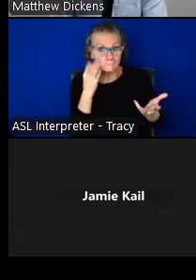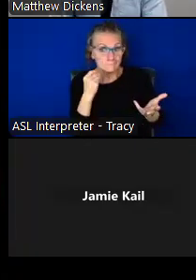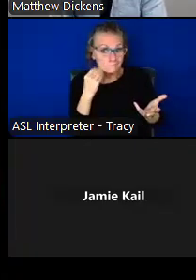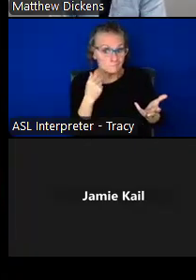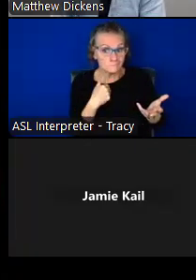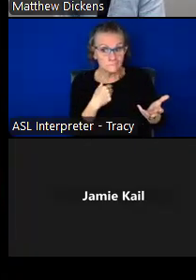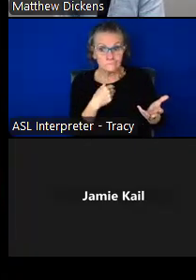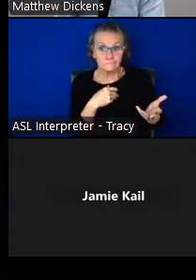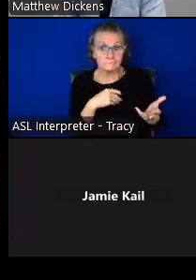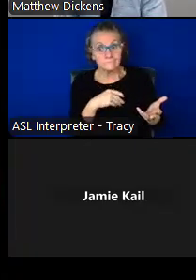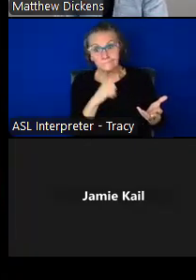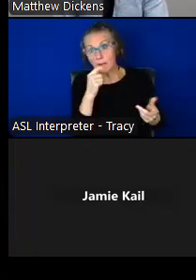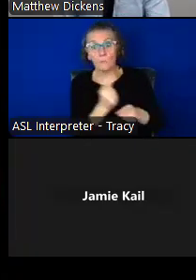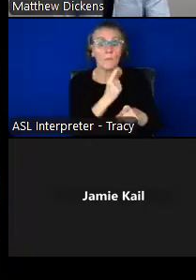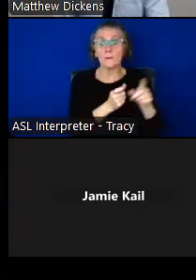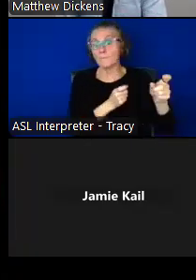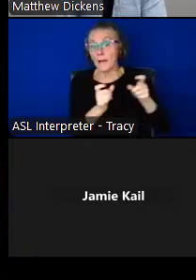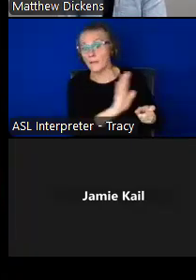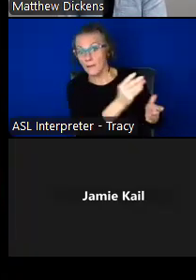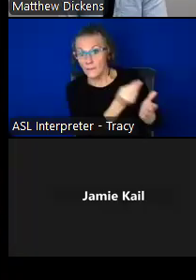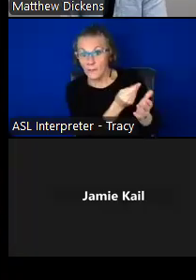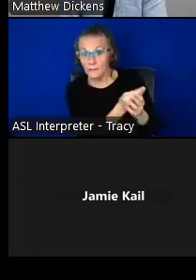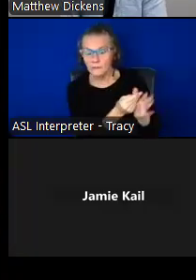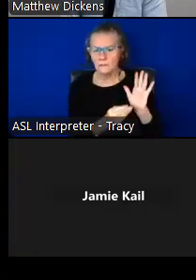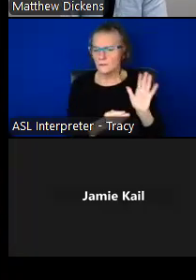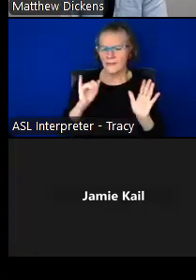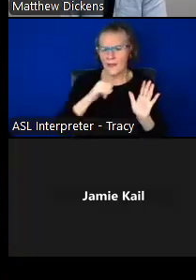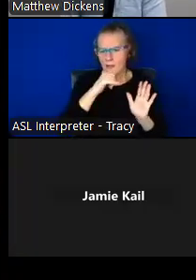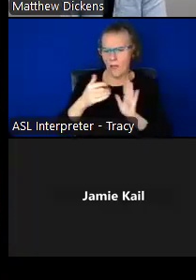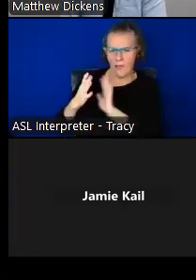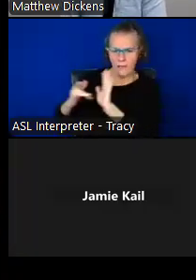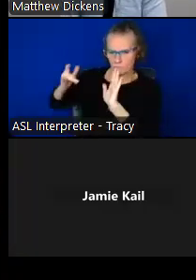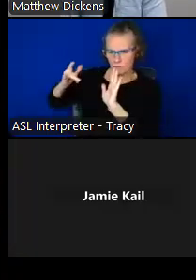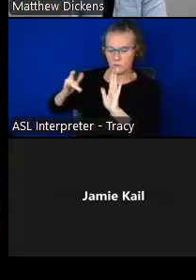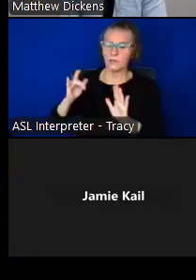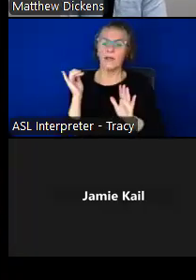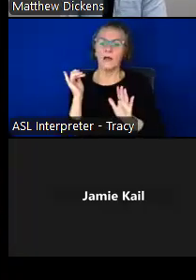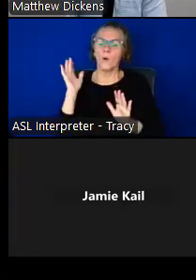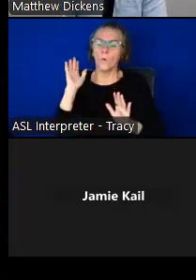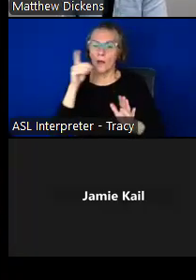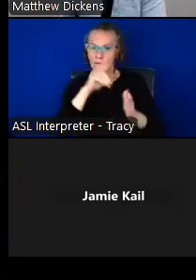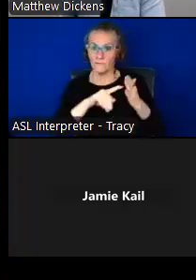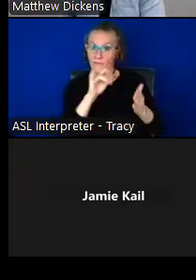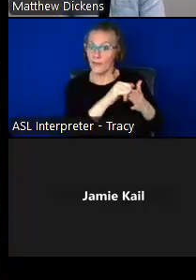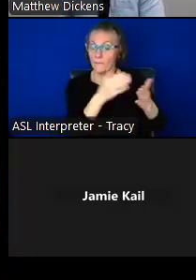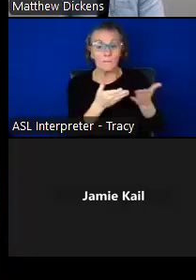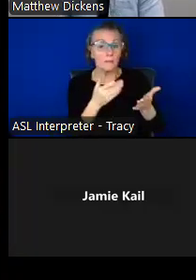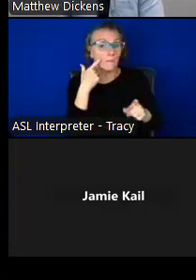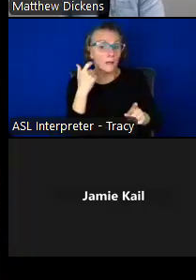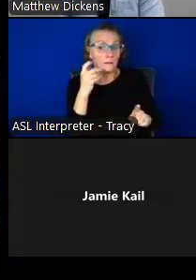money mismanagement, which we wouldn't look at for financial exploitation. We would investigate that for possible